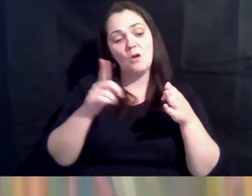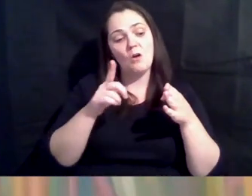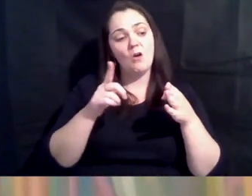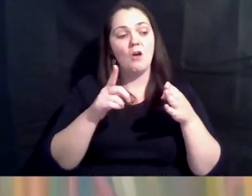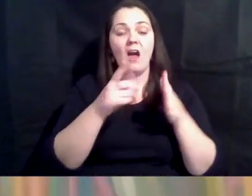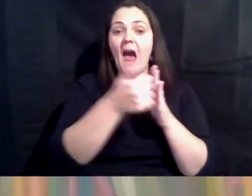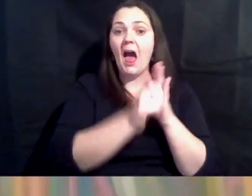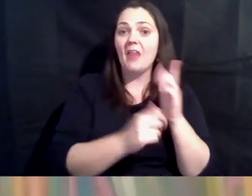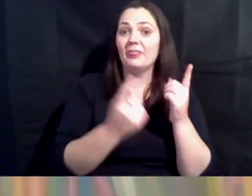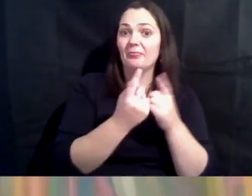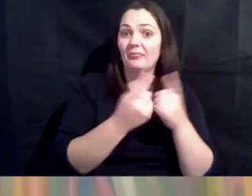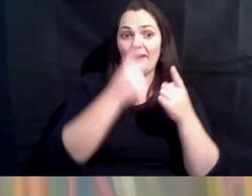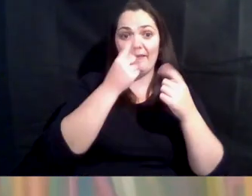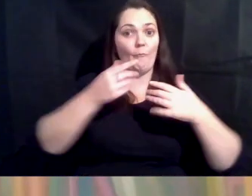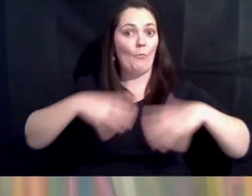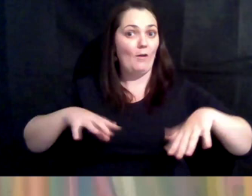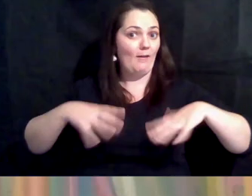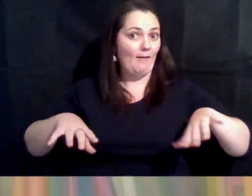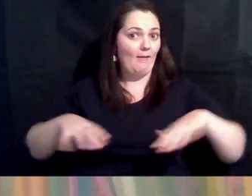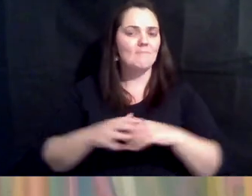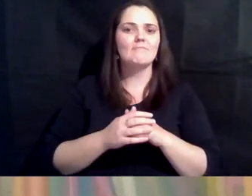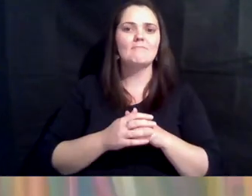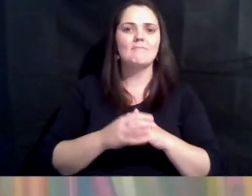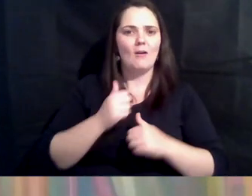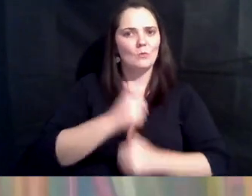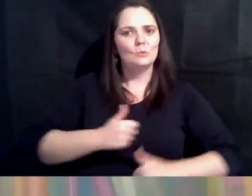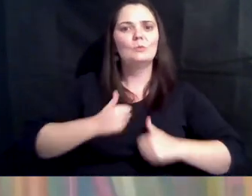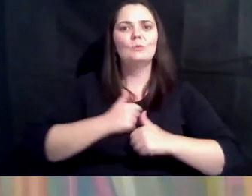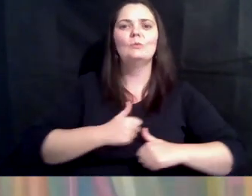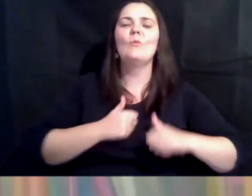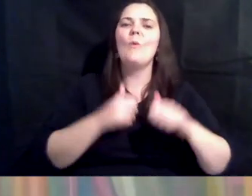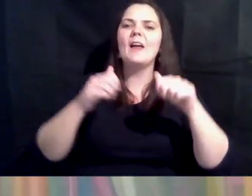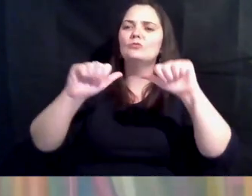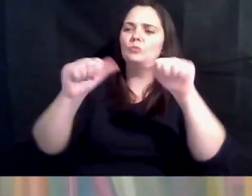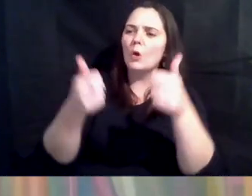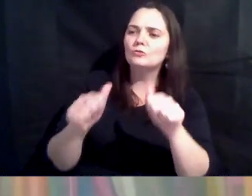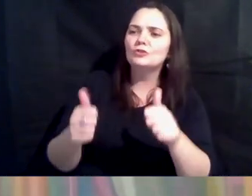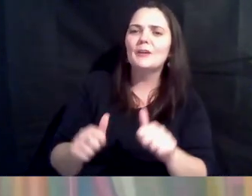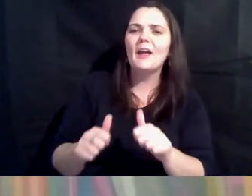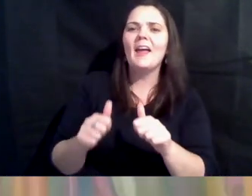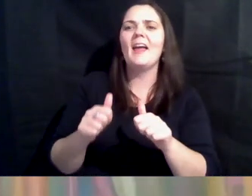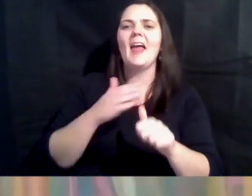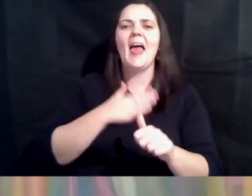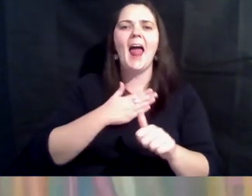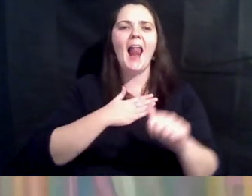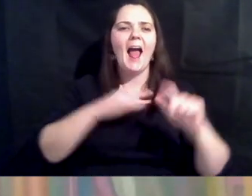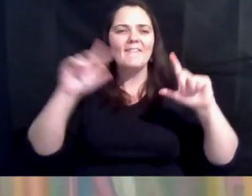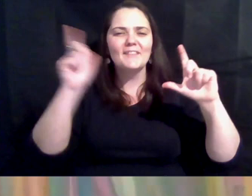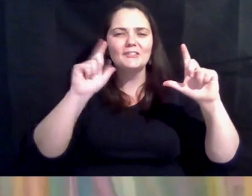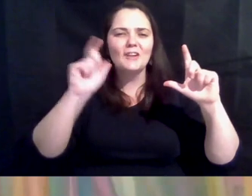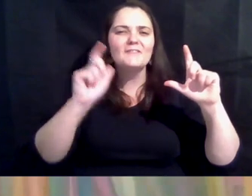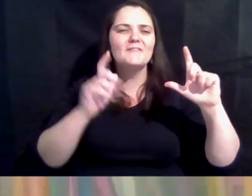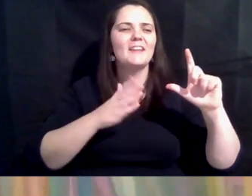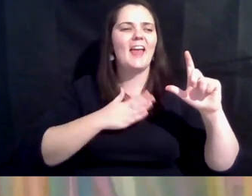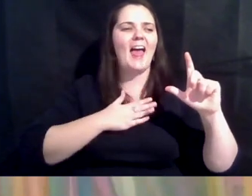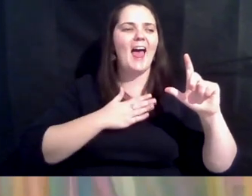wearable art. I love to make sculpture and explore photography and do drawing. I like that